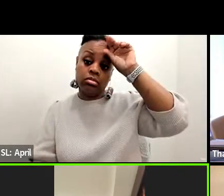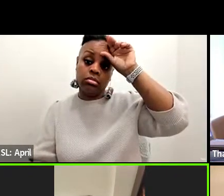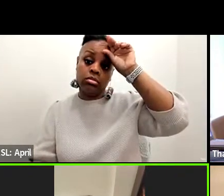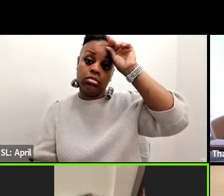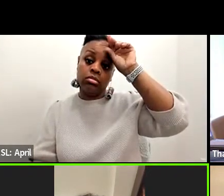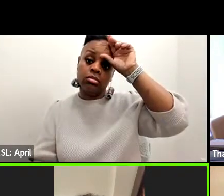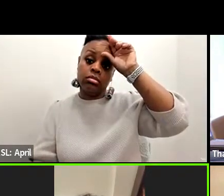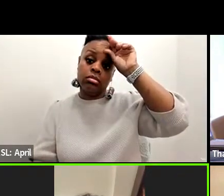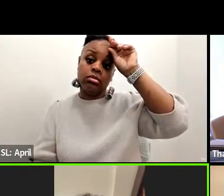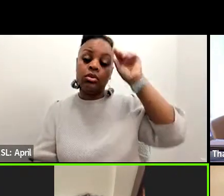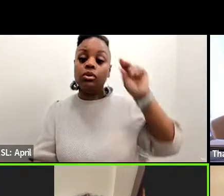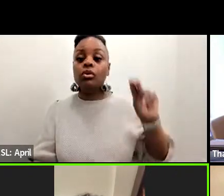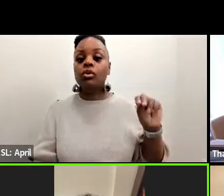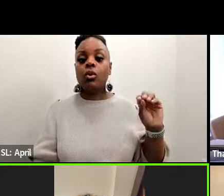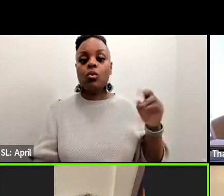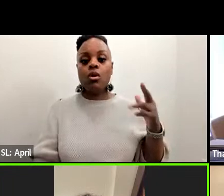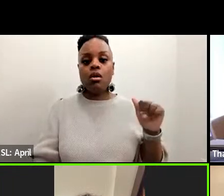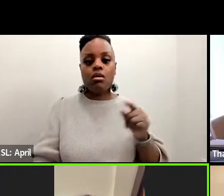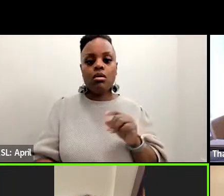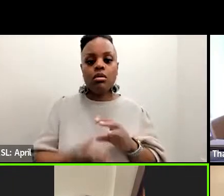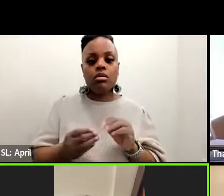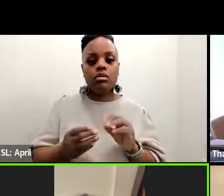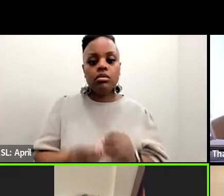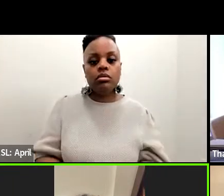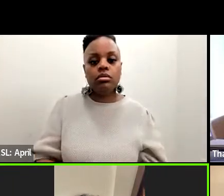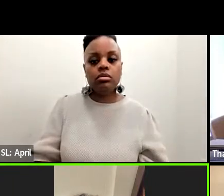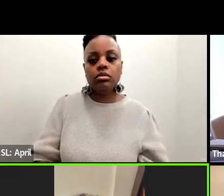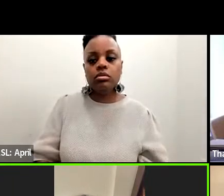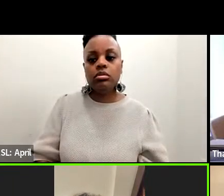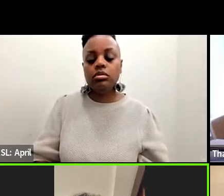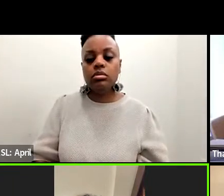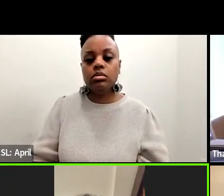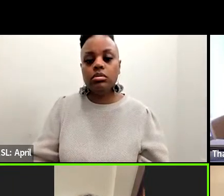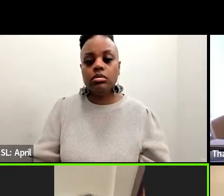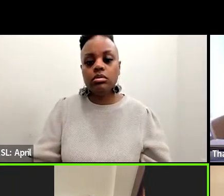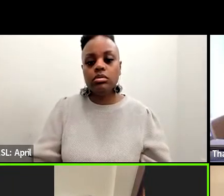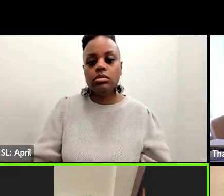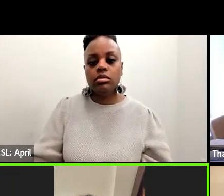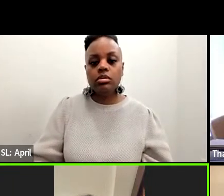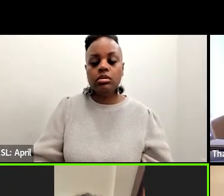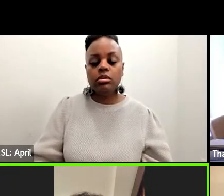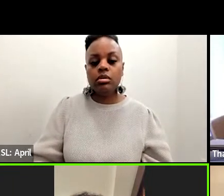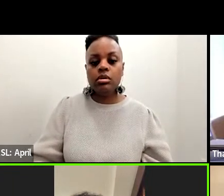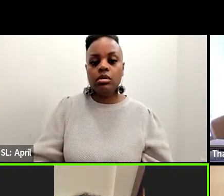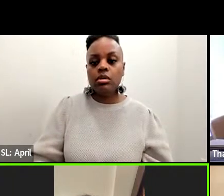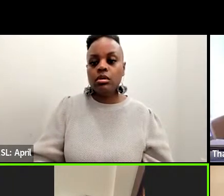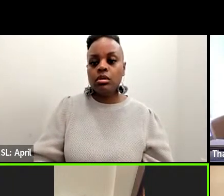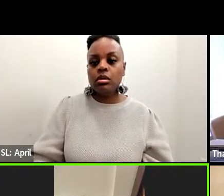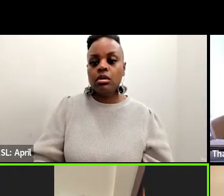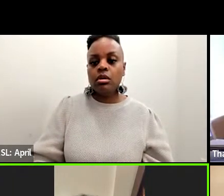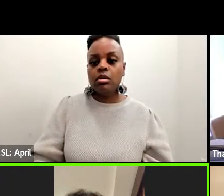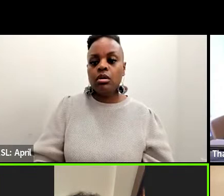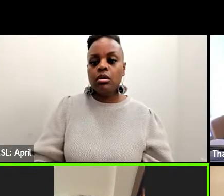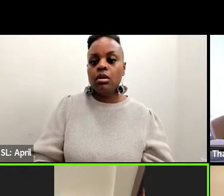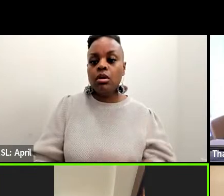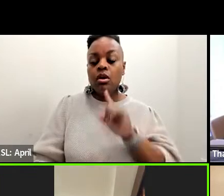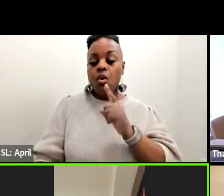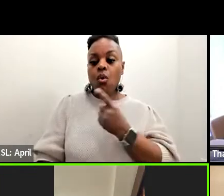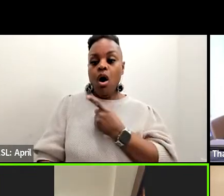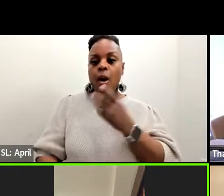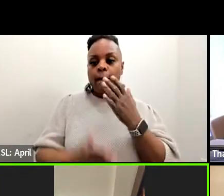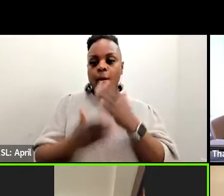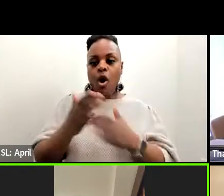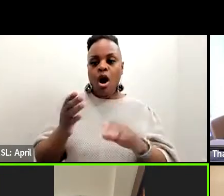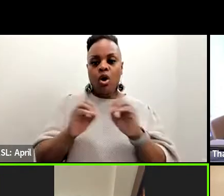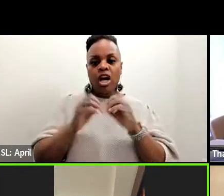Okay, so I guess the membership, the rank and file, this was the only aspect of the organization that was really organized as a